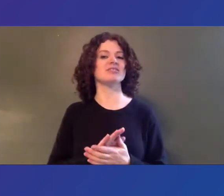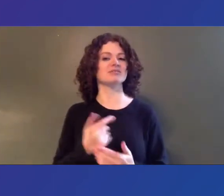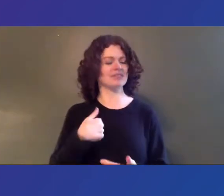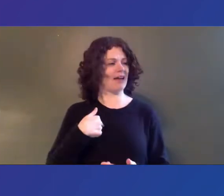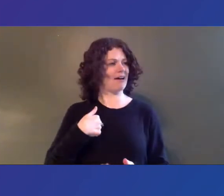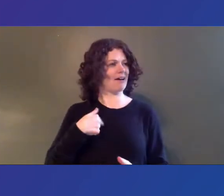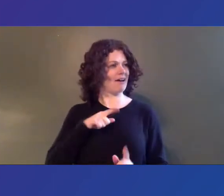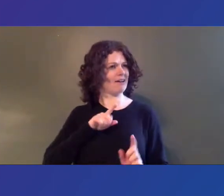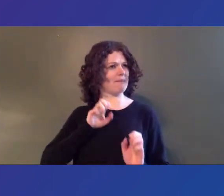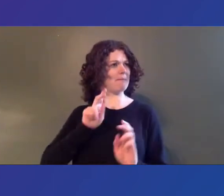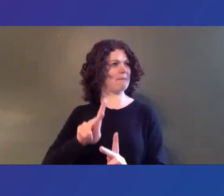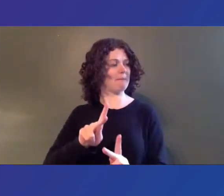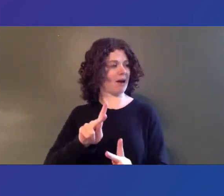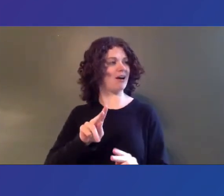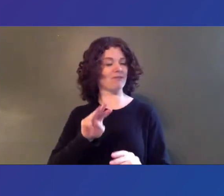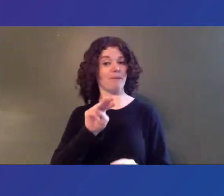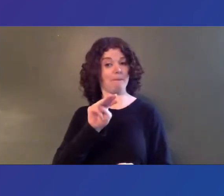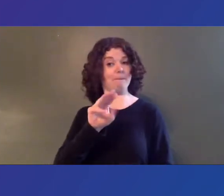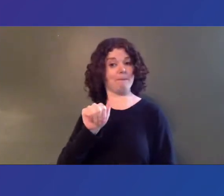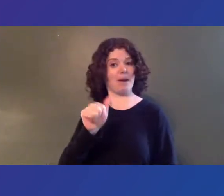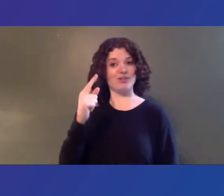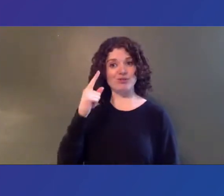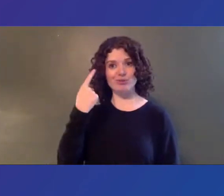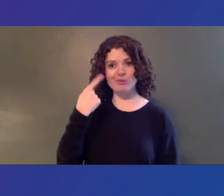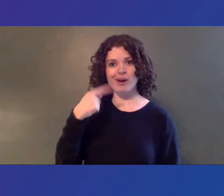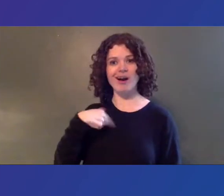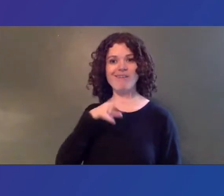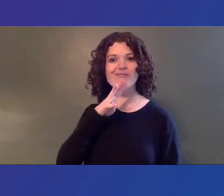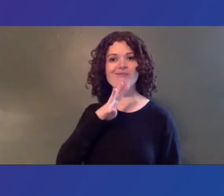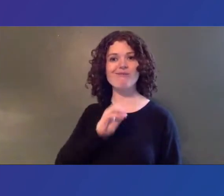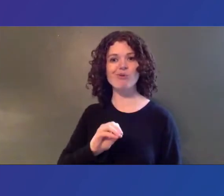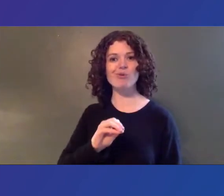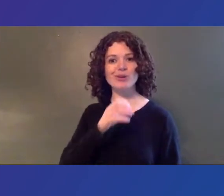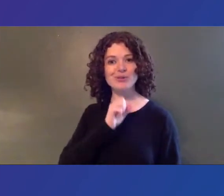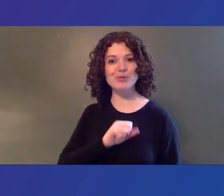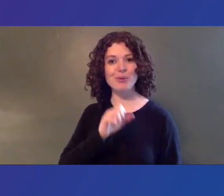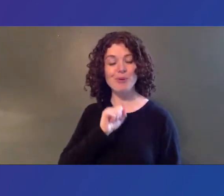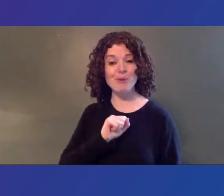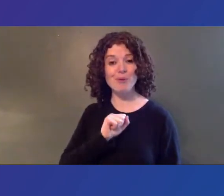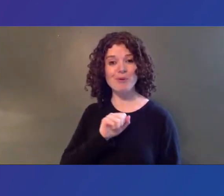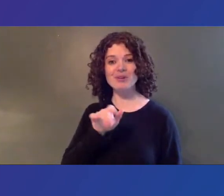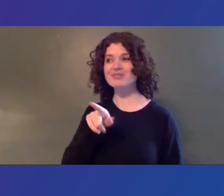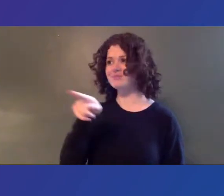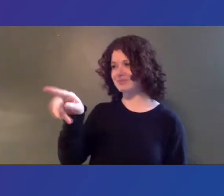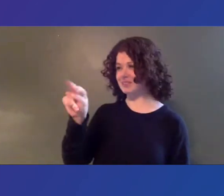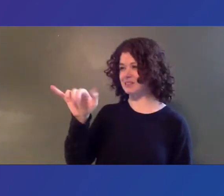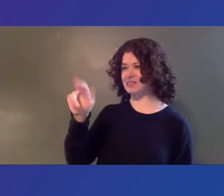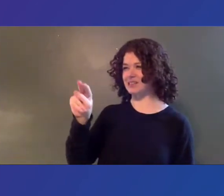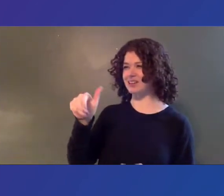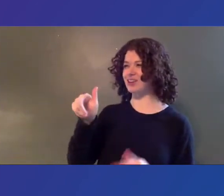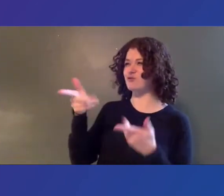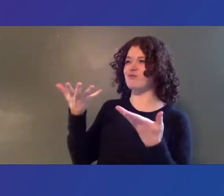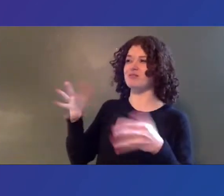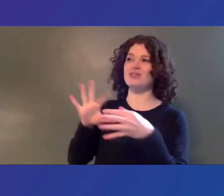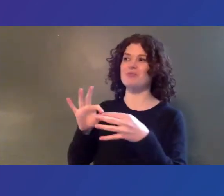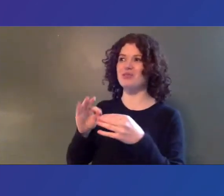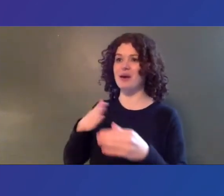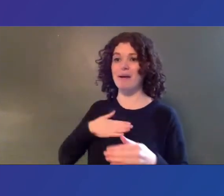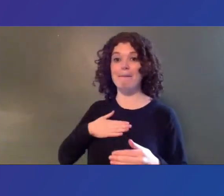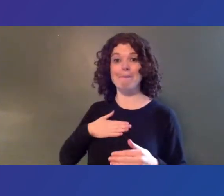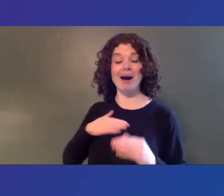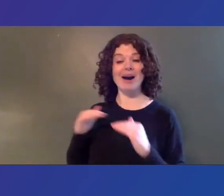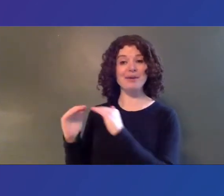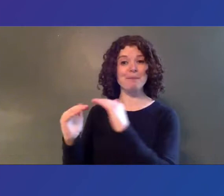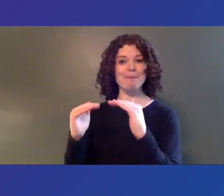master's degree. I was already 40 years old. And like you were saying, Nina, everybody in class was half my age.